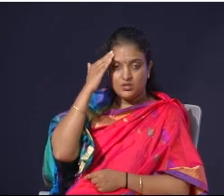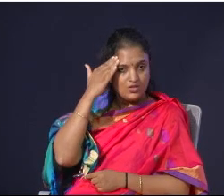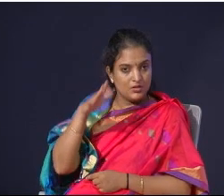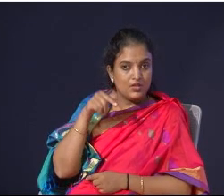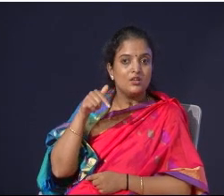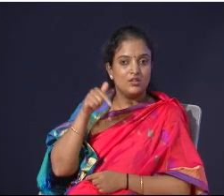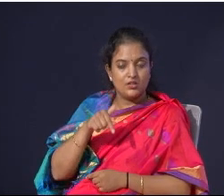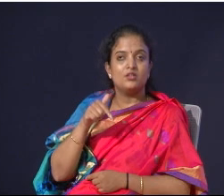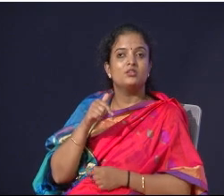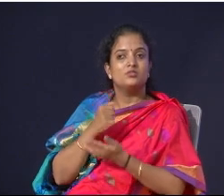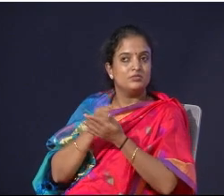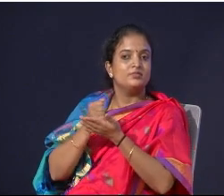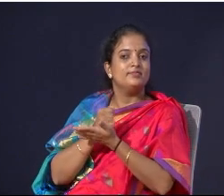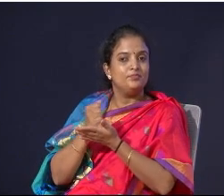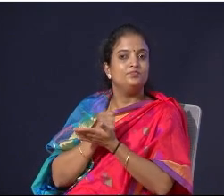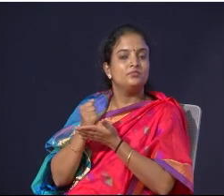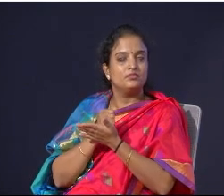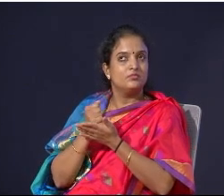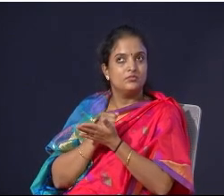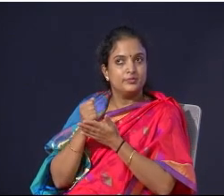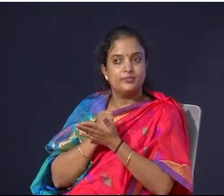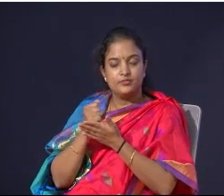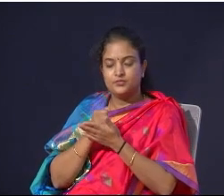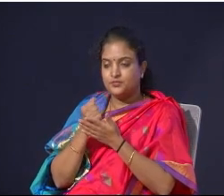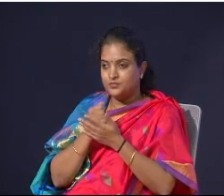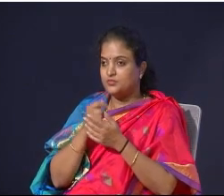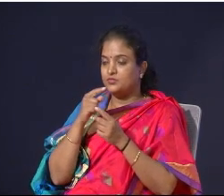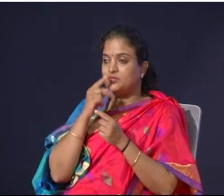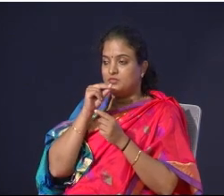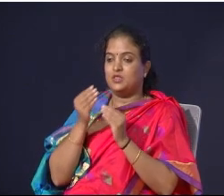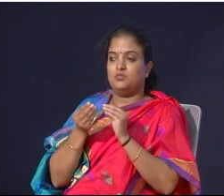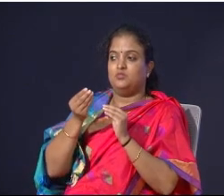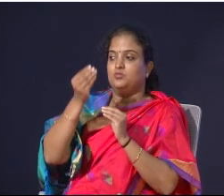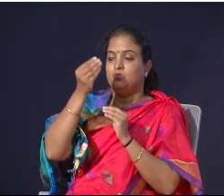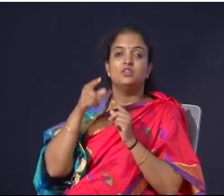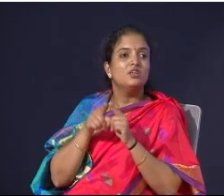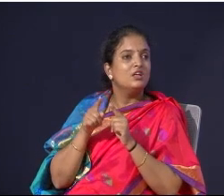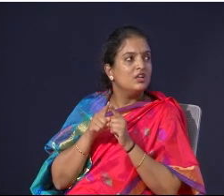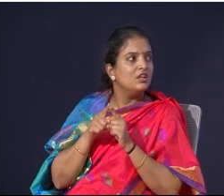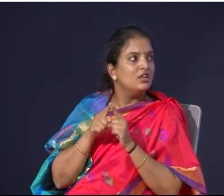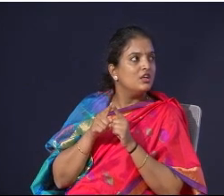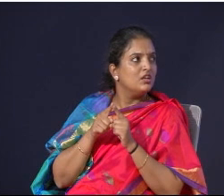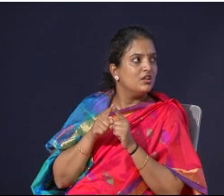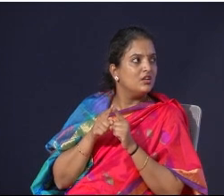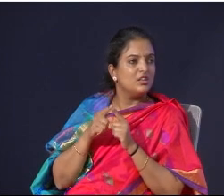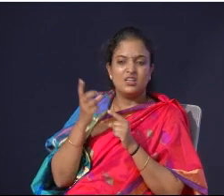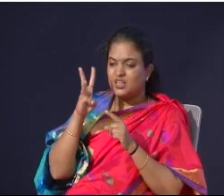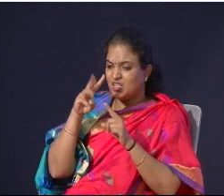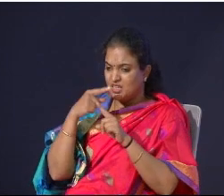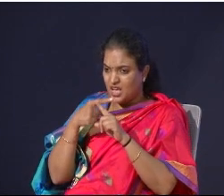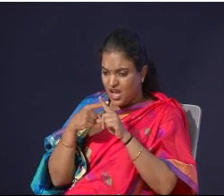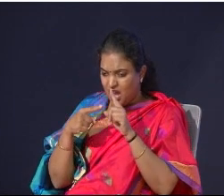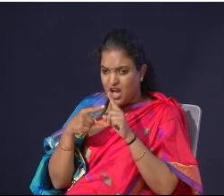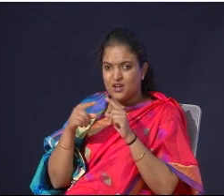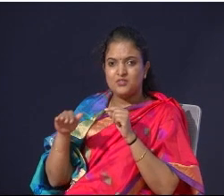So with vision rehabilitation, she could see the lip movement and her speech improved. So, she was hardly 3.5 years old and we were doing